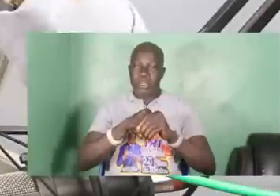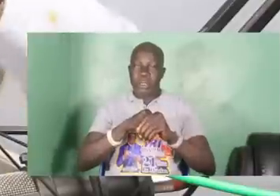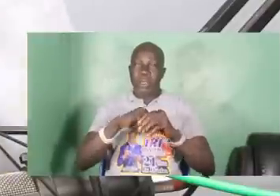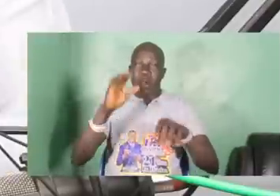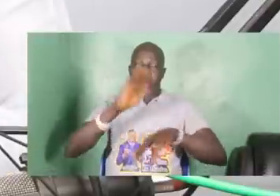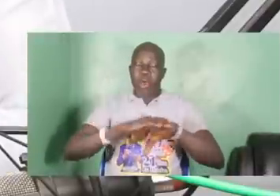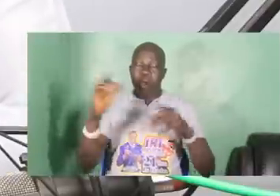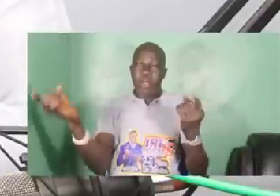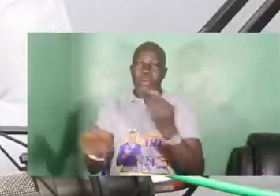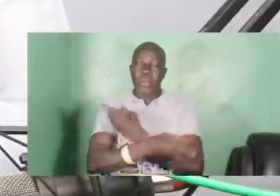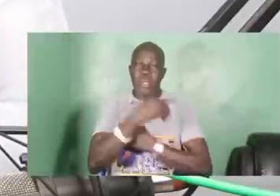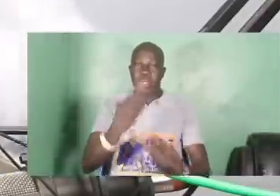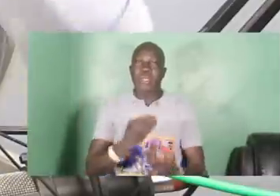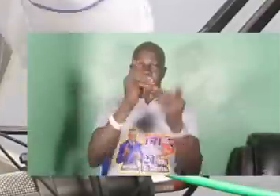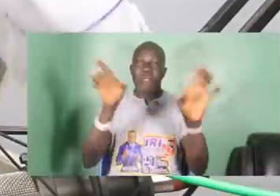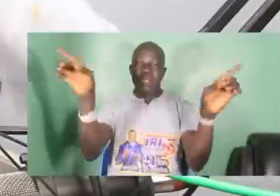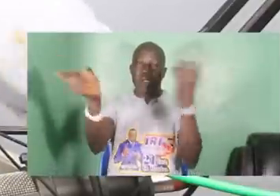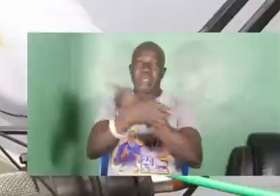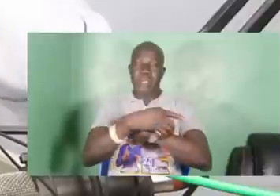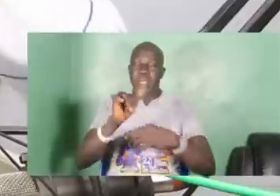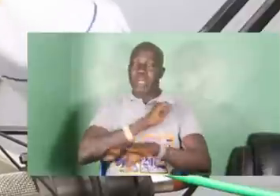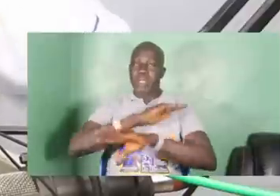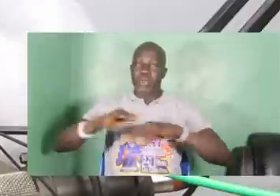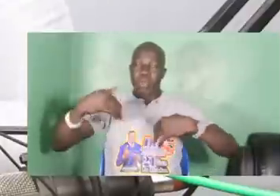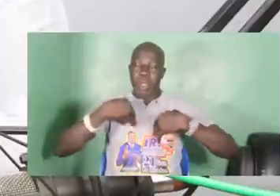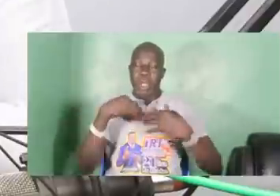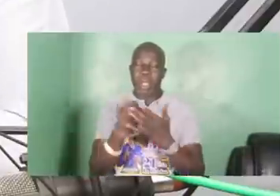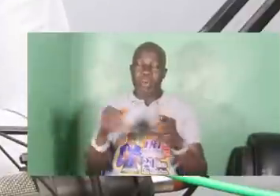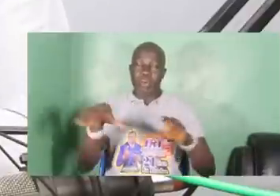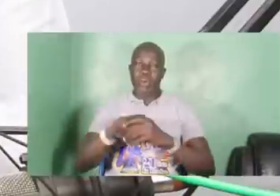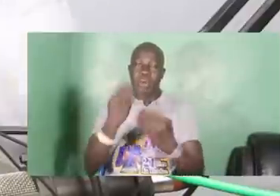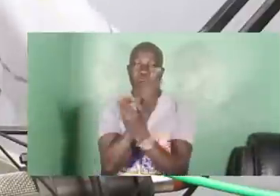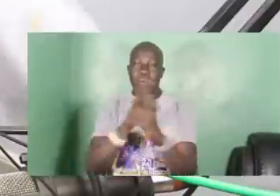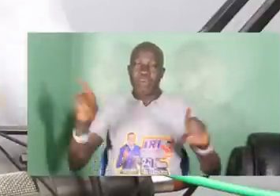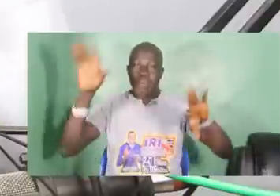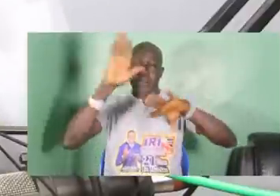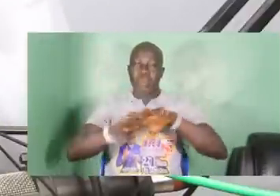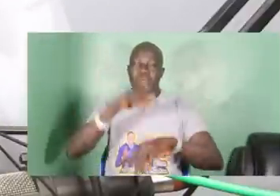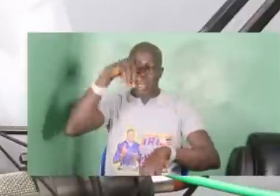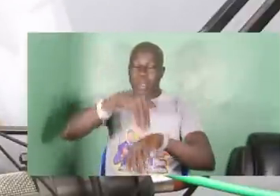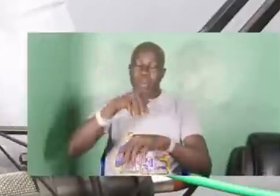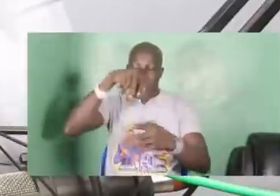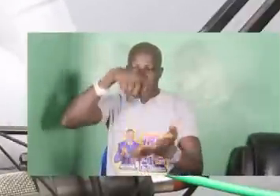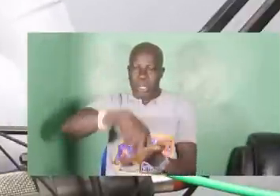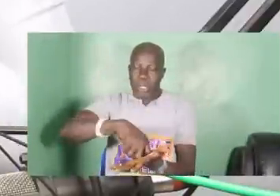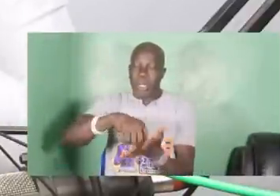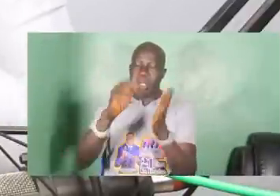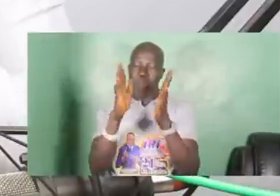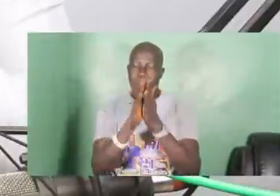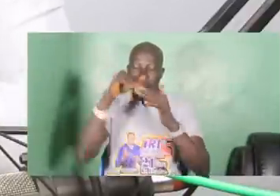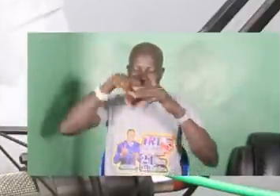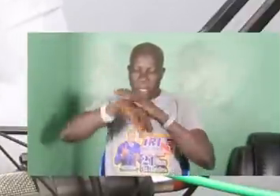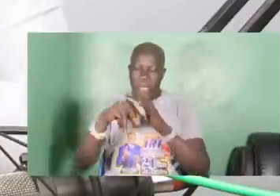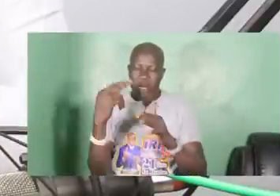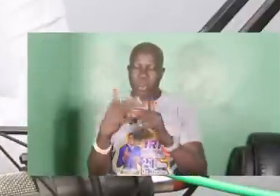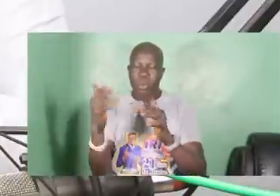ojo menera on the independent day e o de ni gbeyawo menera I did not have marriage of independence kun le kin gbadua you that let me pray yali